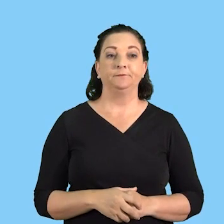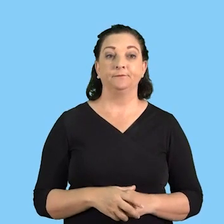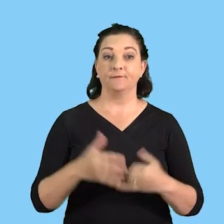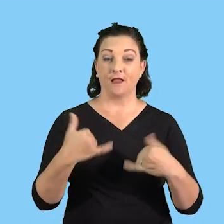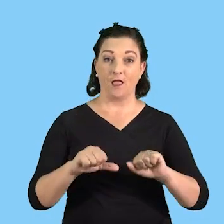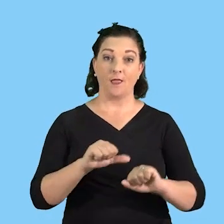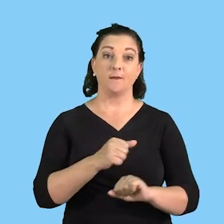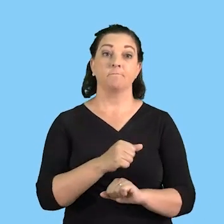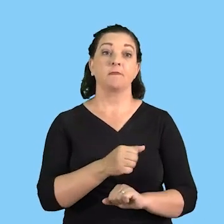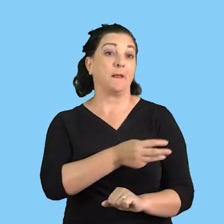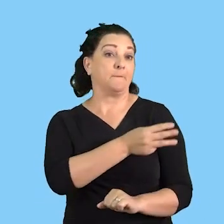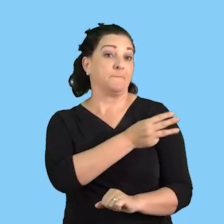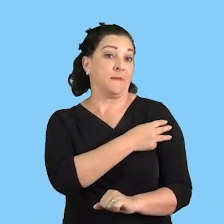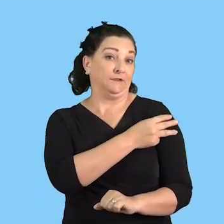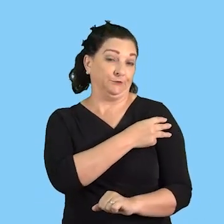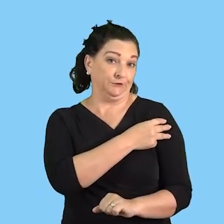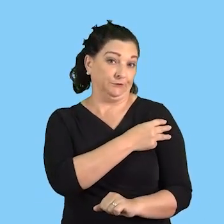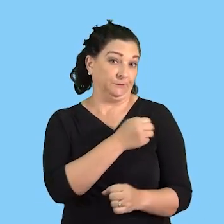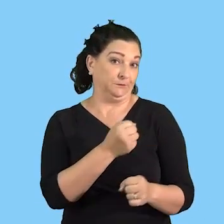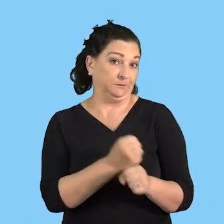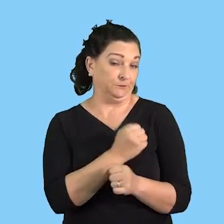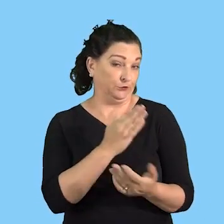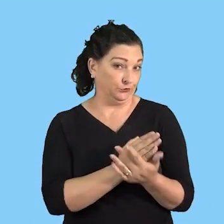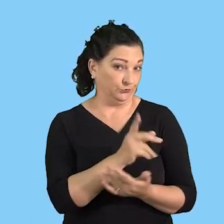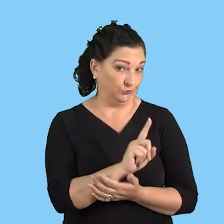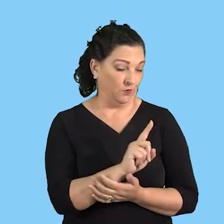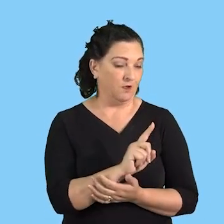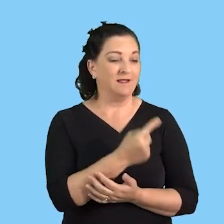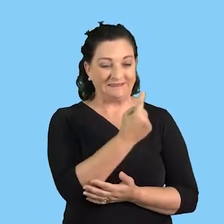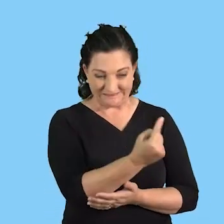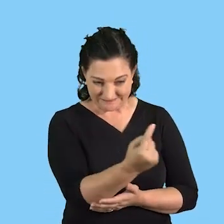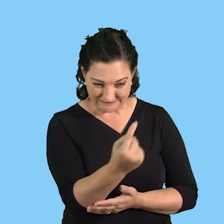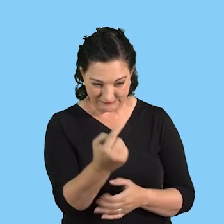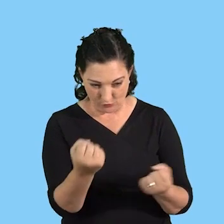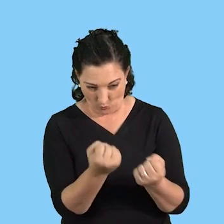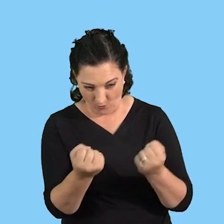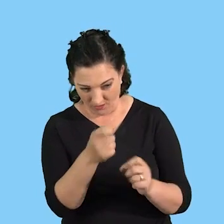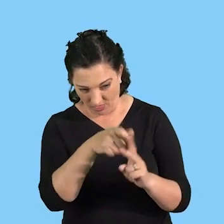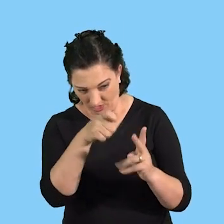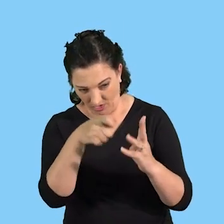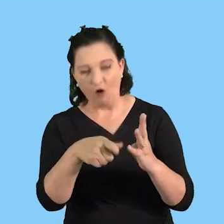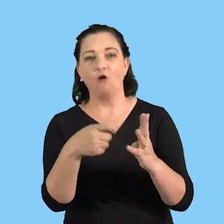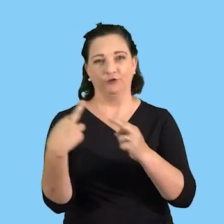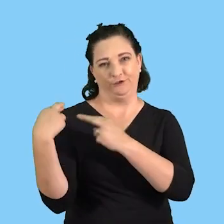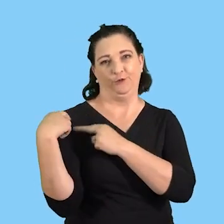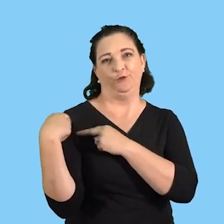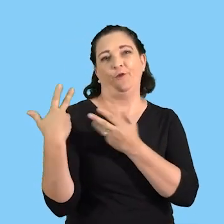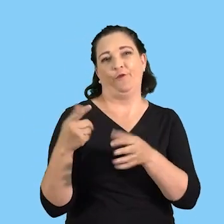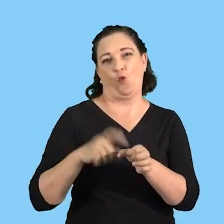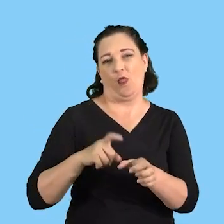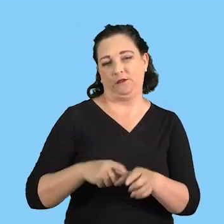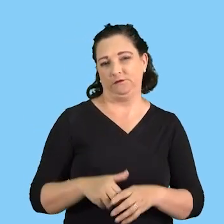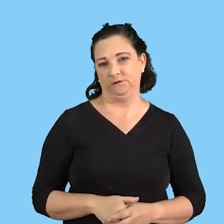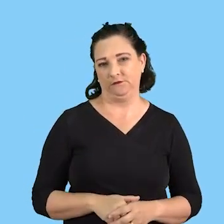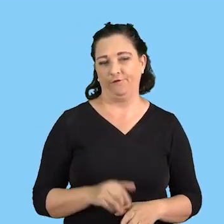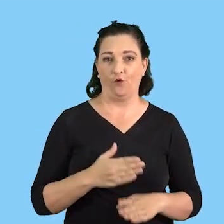Management also ensures that each employee is responsible for the quality of his or her work. So if I